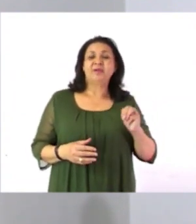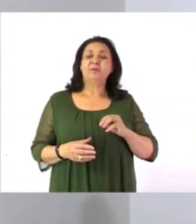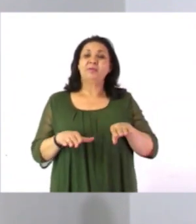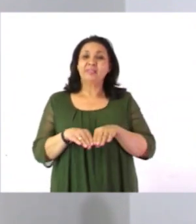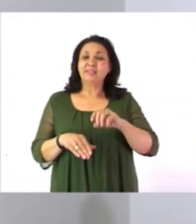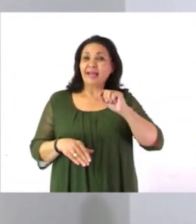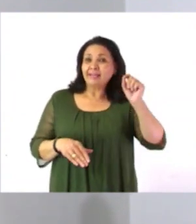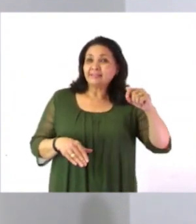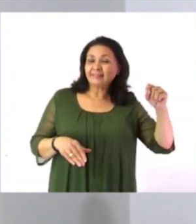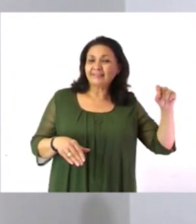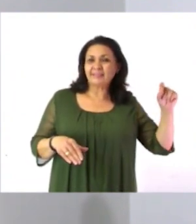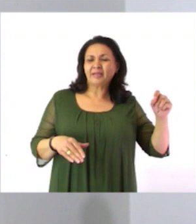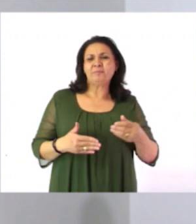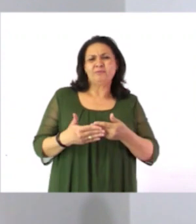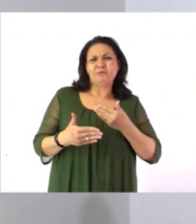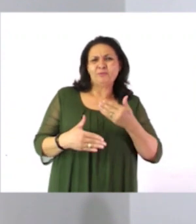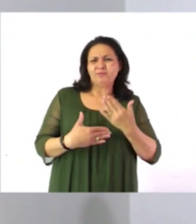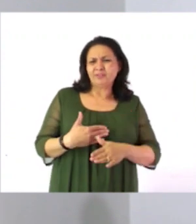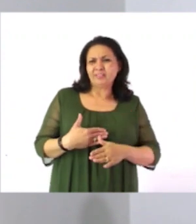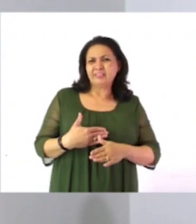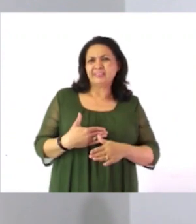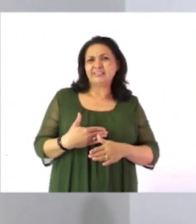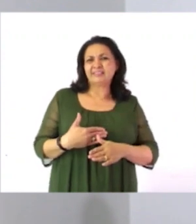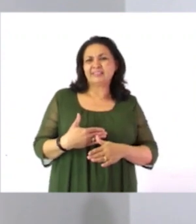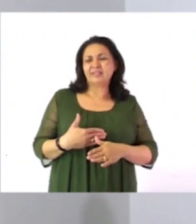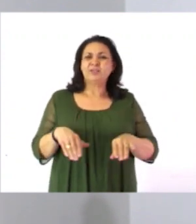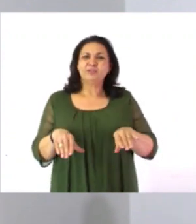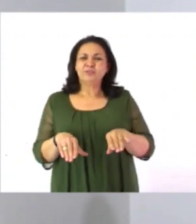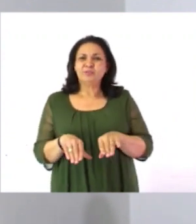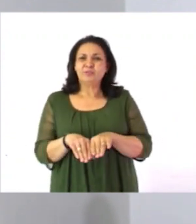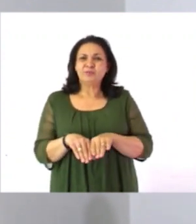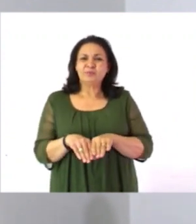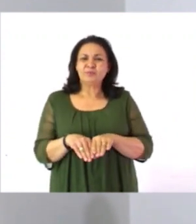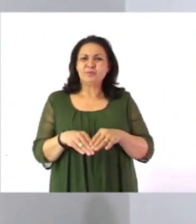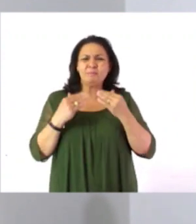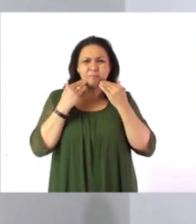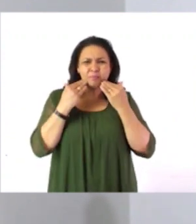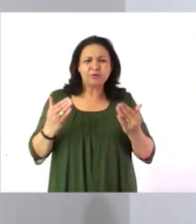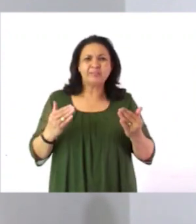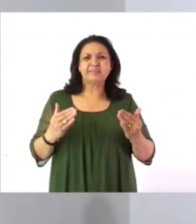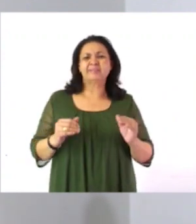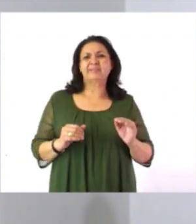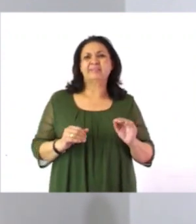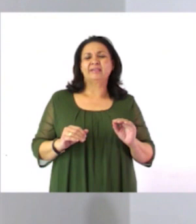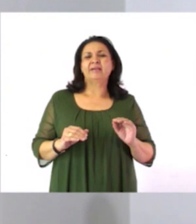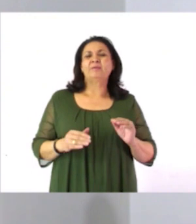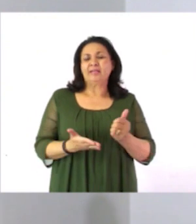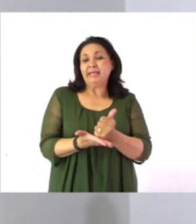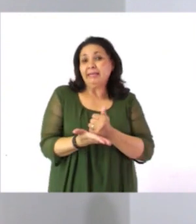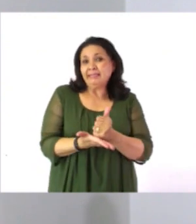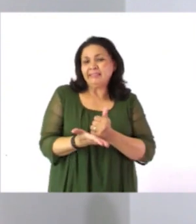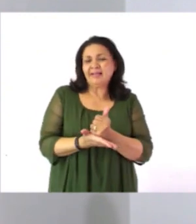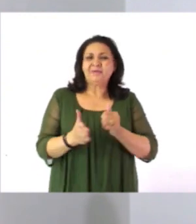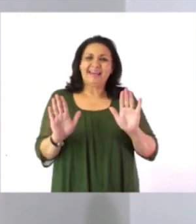handwriting. But before we close off, I want us to do a very important part of this lesson. We have to sanitize our